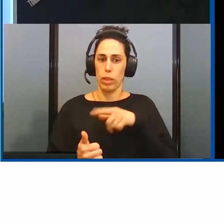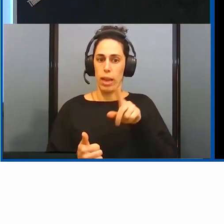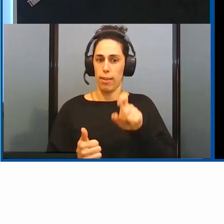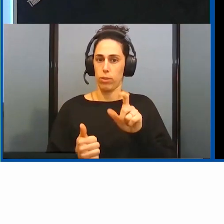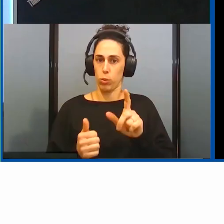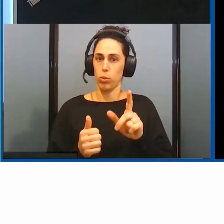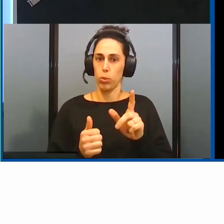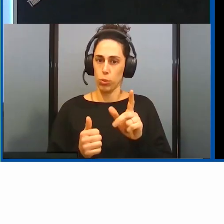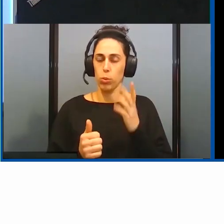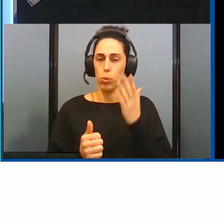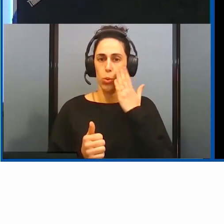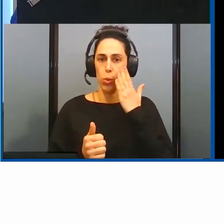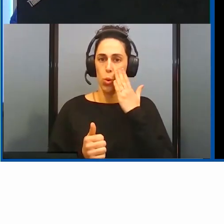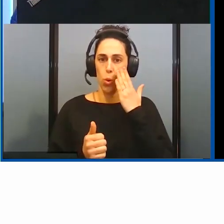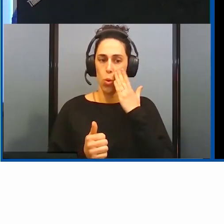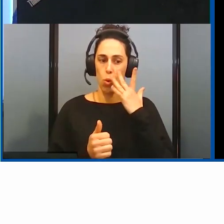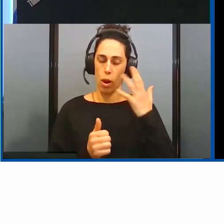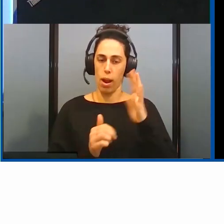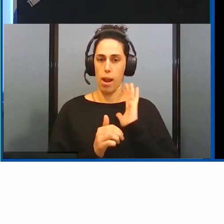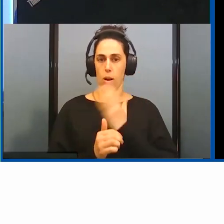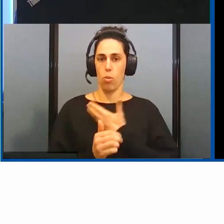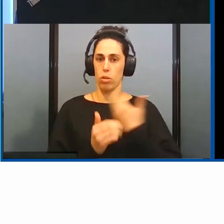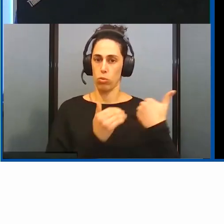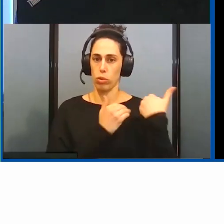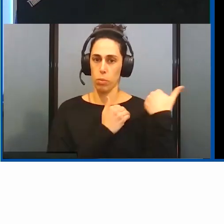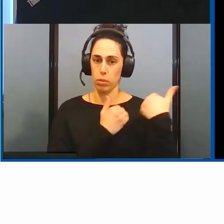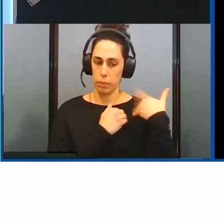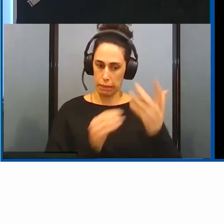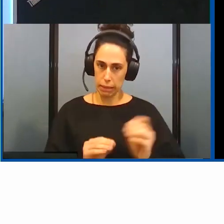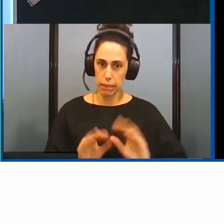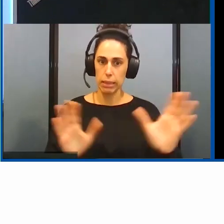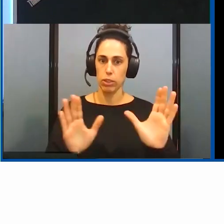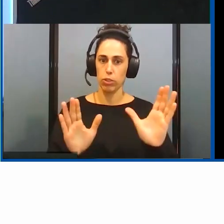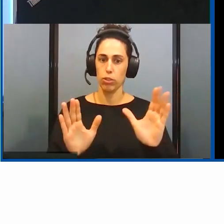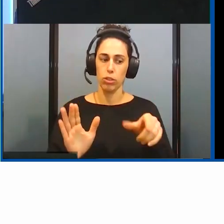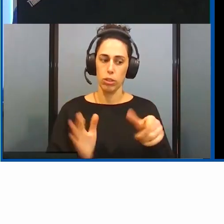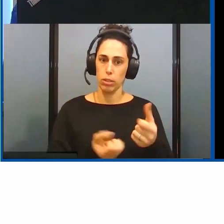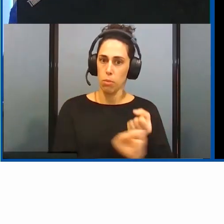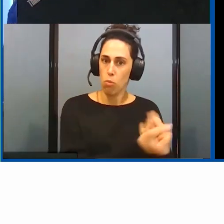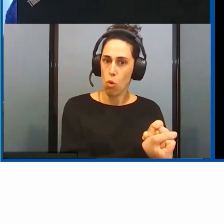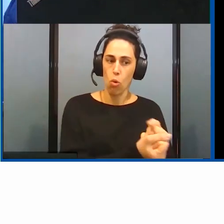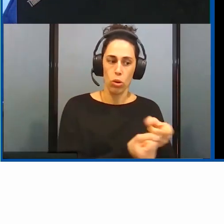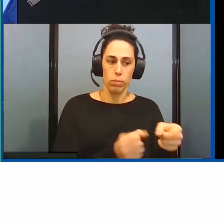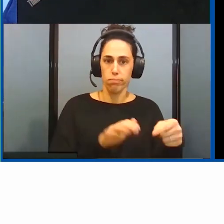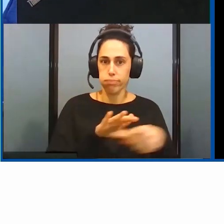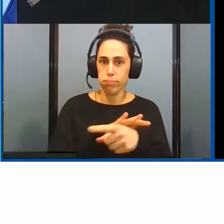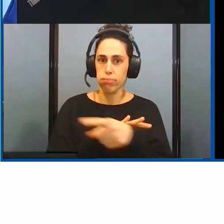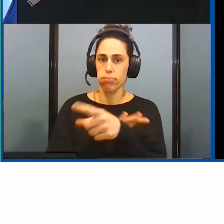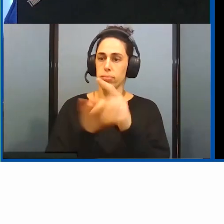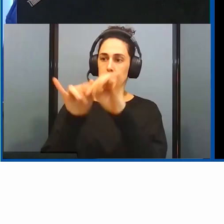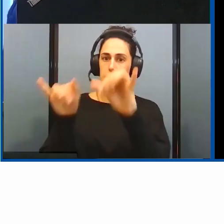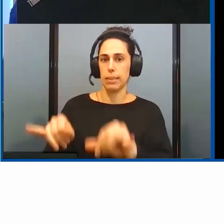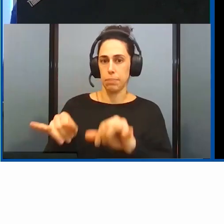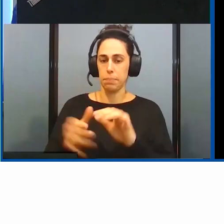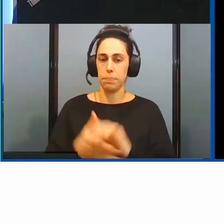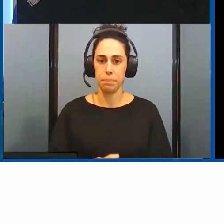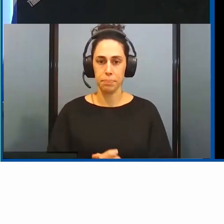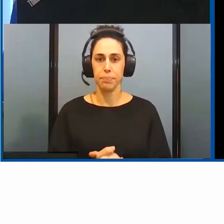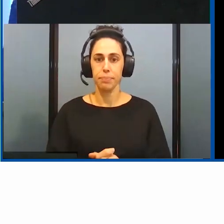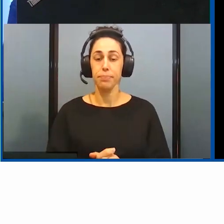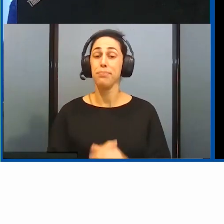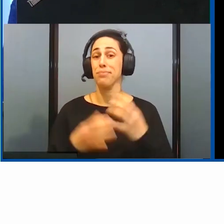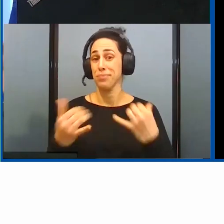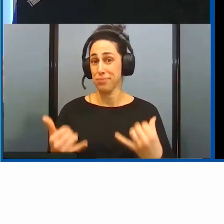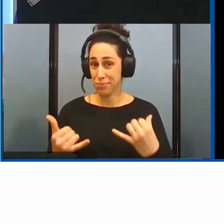young people navigating complex systems. And I am pleased to